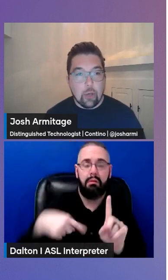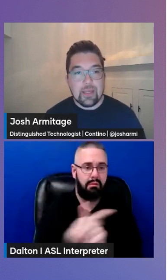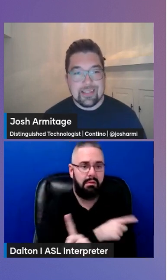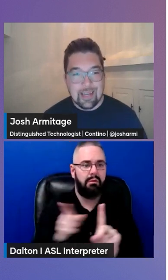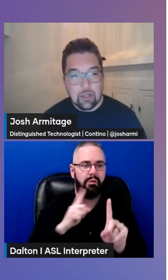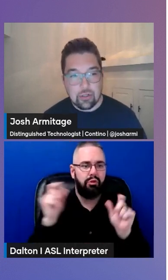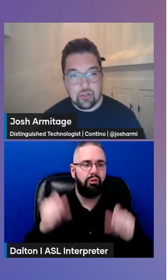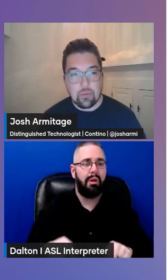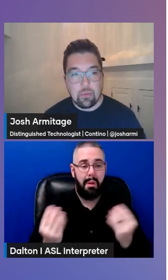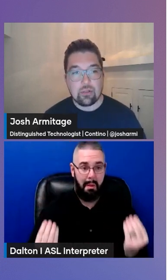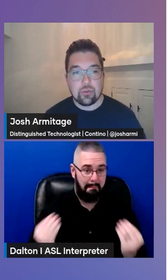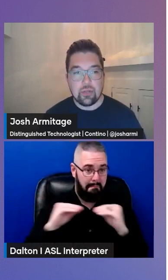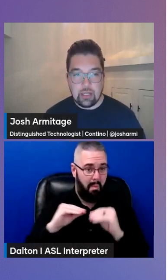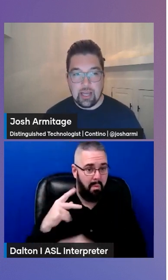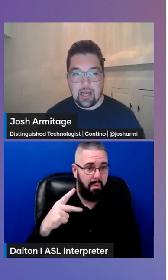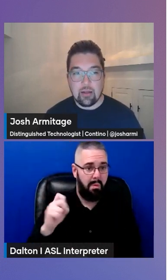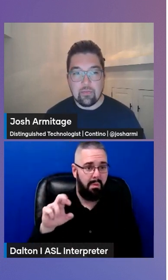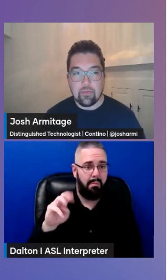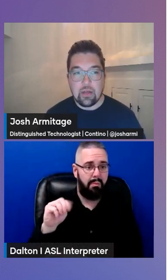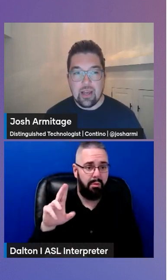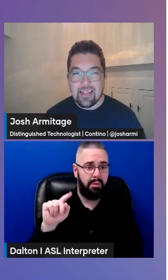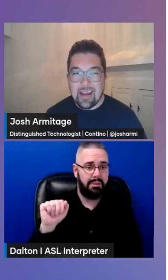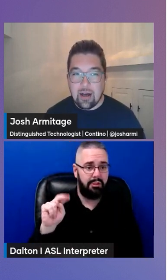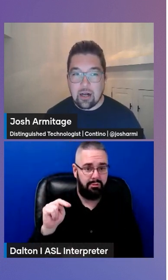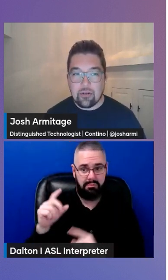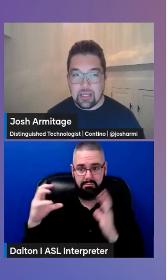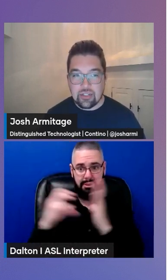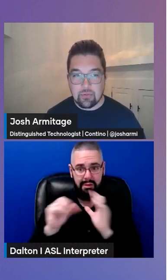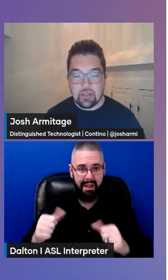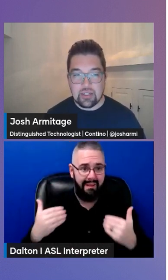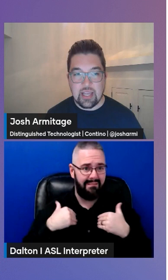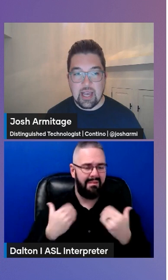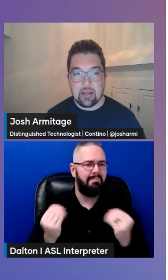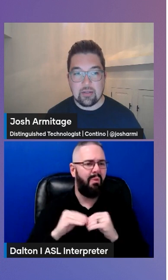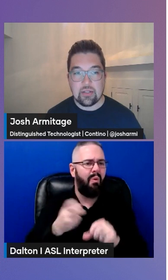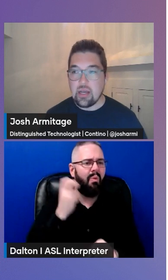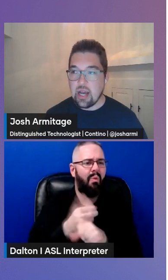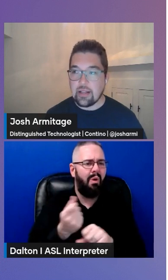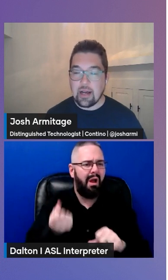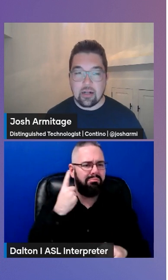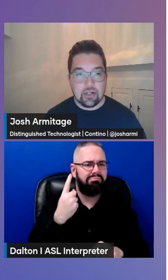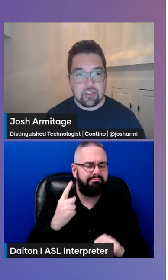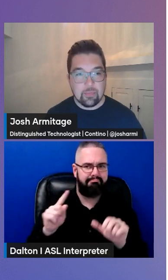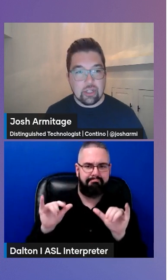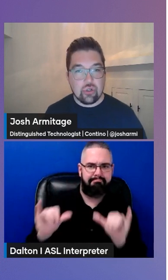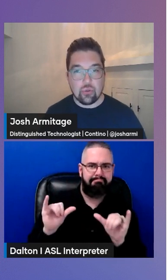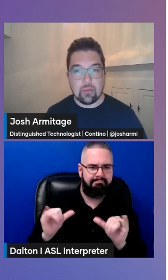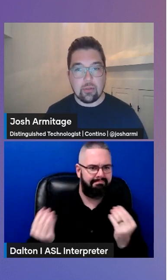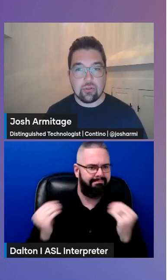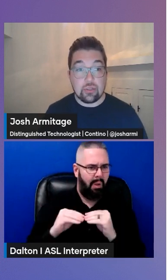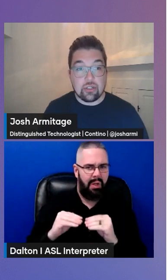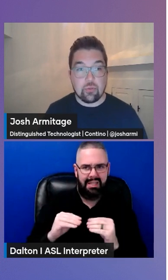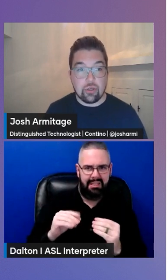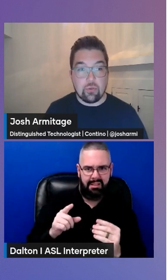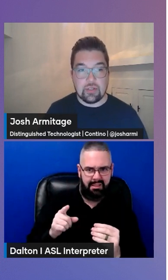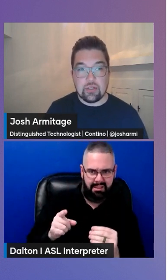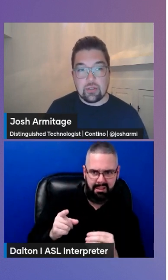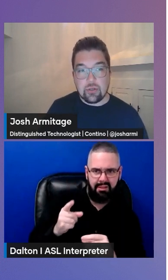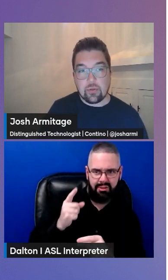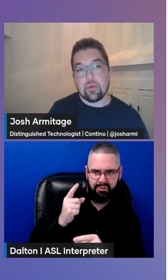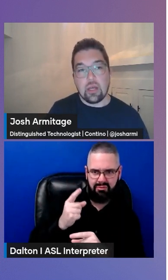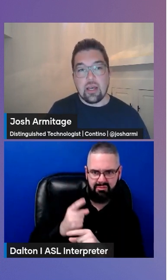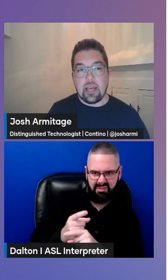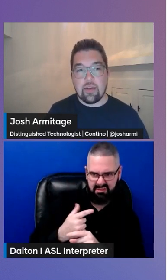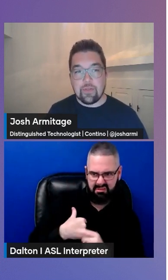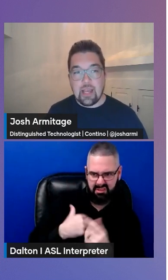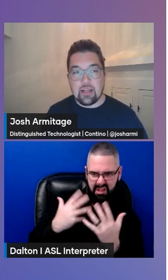more permutations your module can have, the harder it is to understand and the harder it is to be sure the module does what you want it to